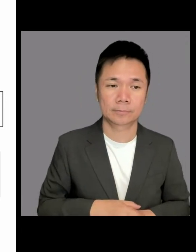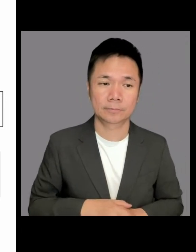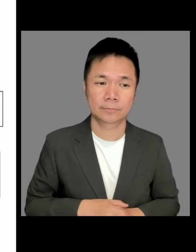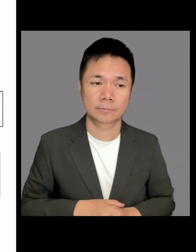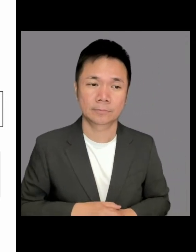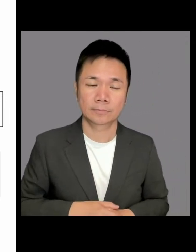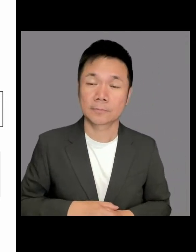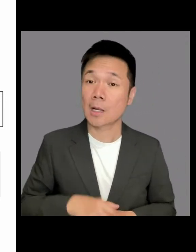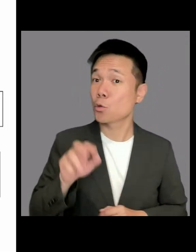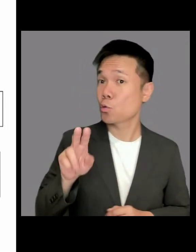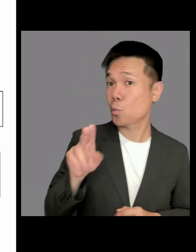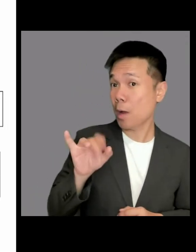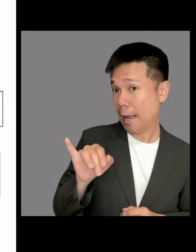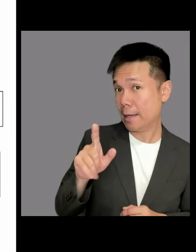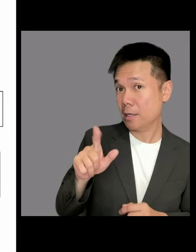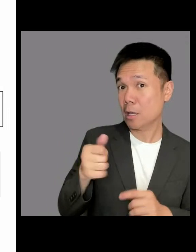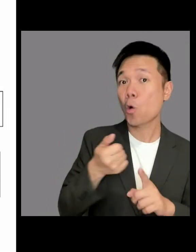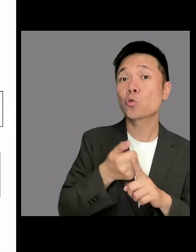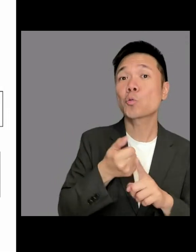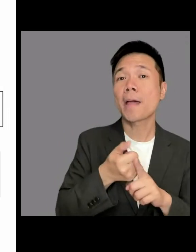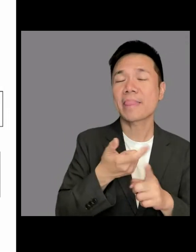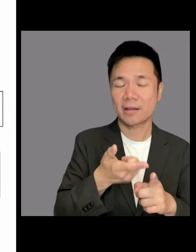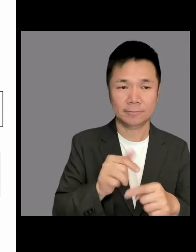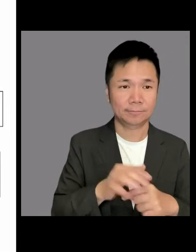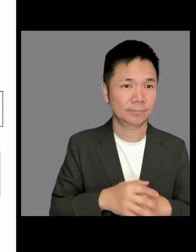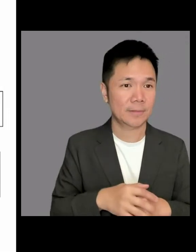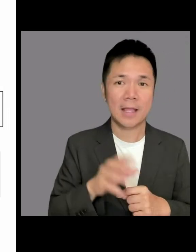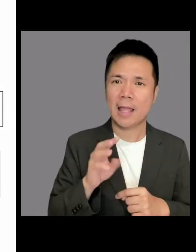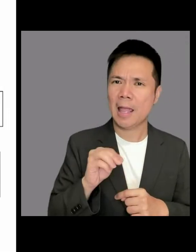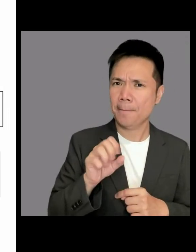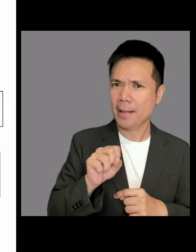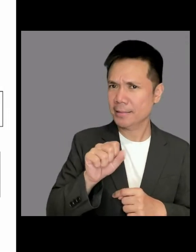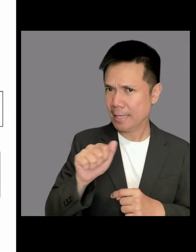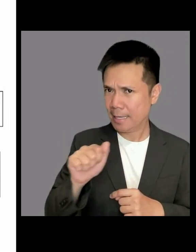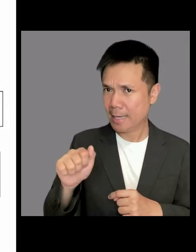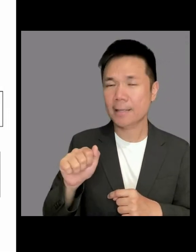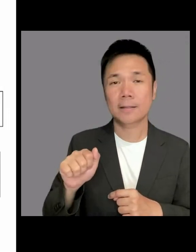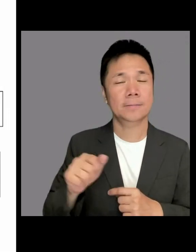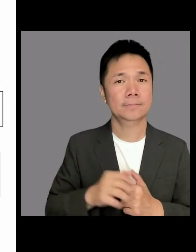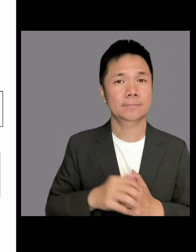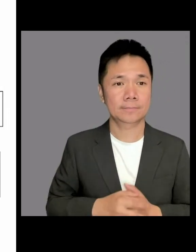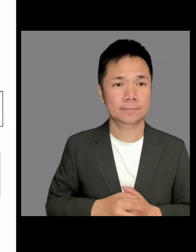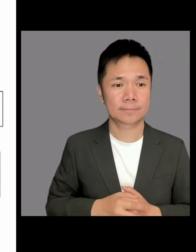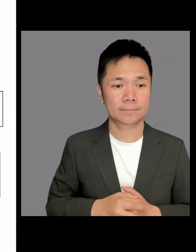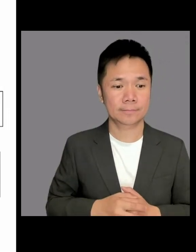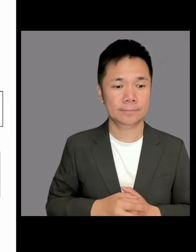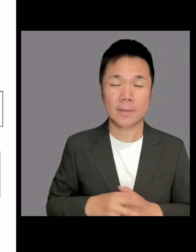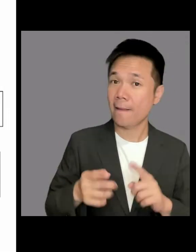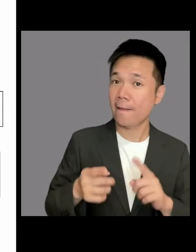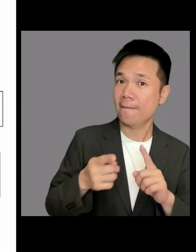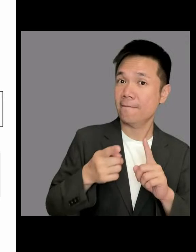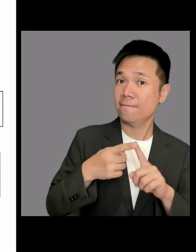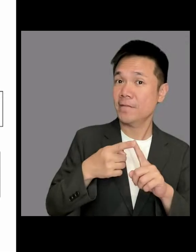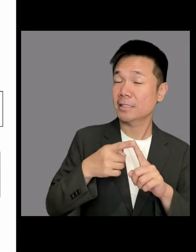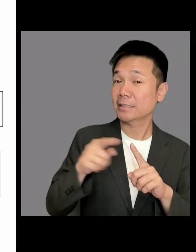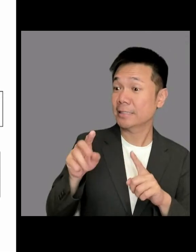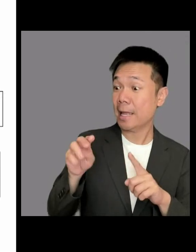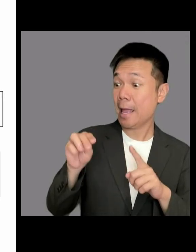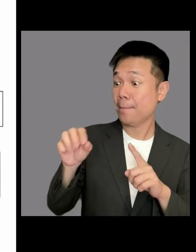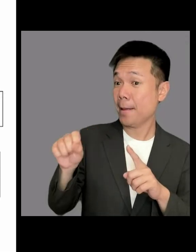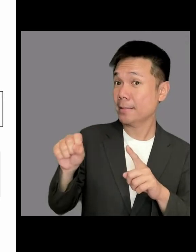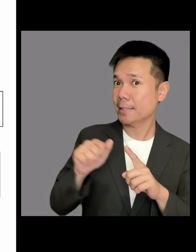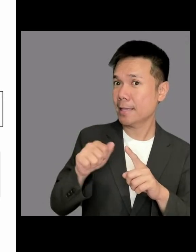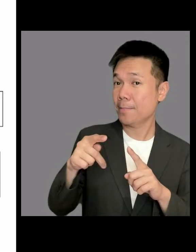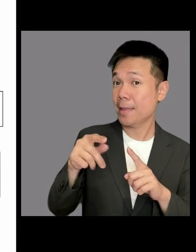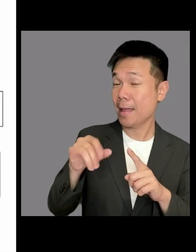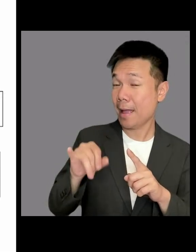iAccessible2, and then MSAA, which was the first Microsoft API.